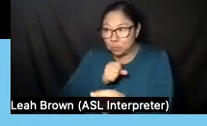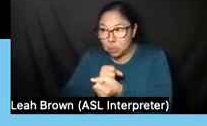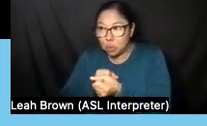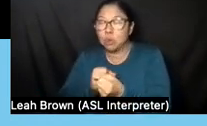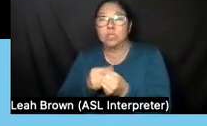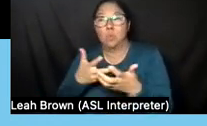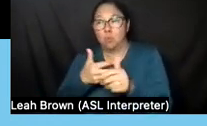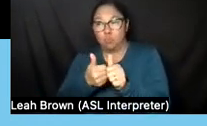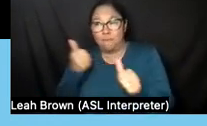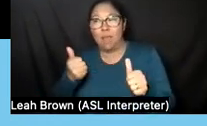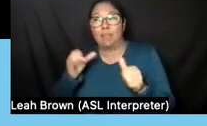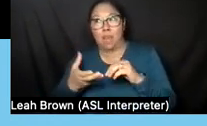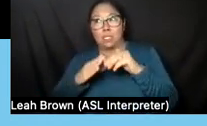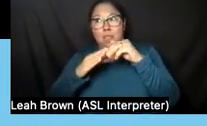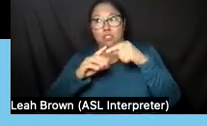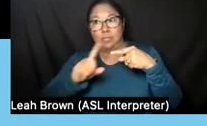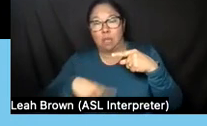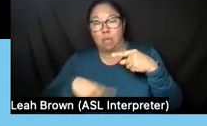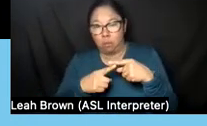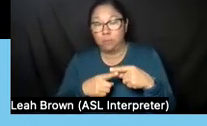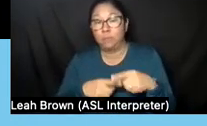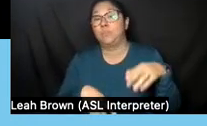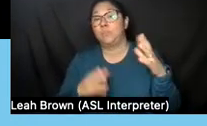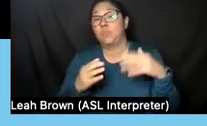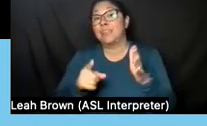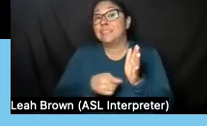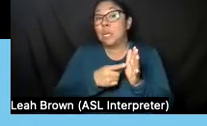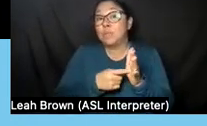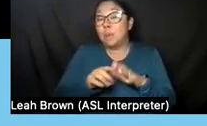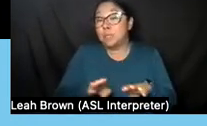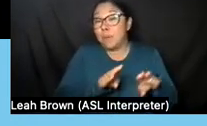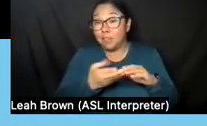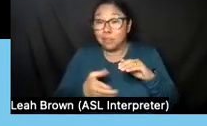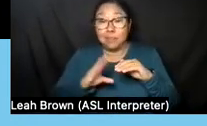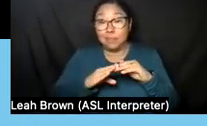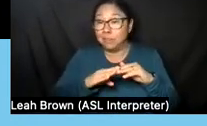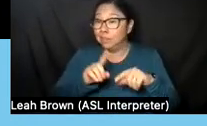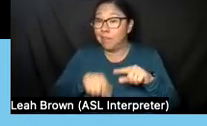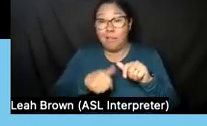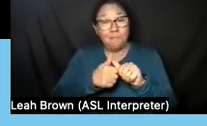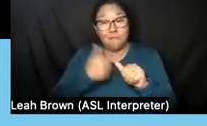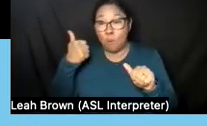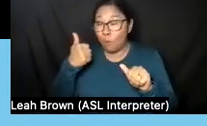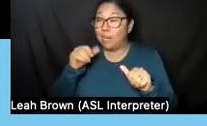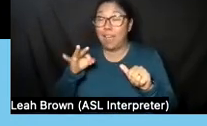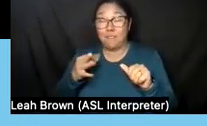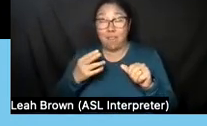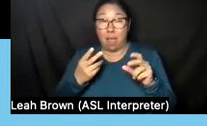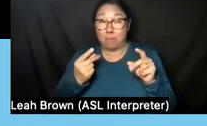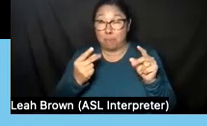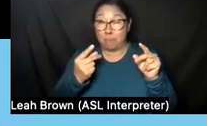cycle. Sometimes behavior escalations are unavoidable. Once an escalation accelerates, all we can do is